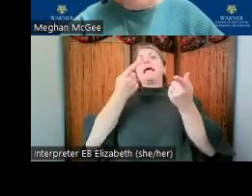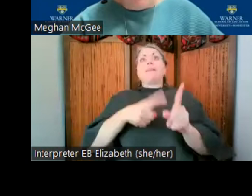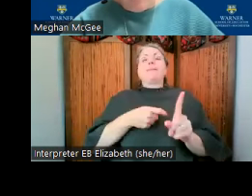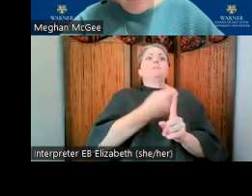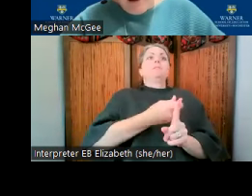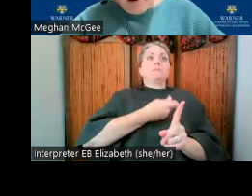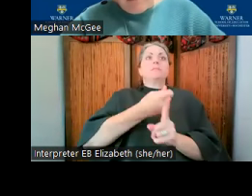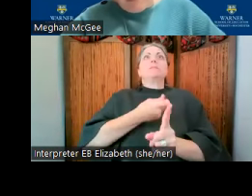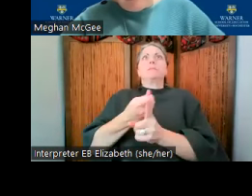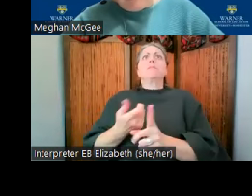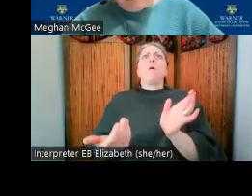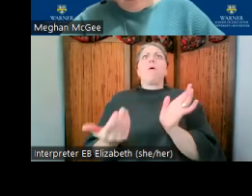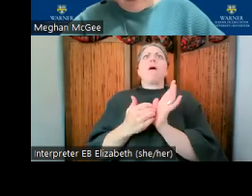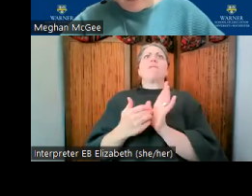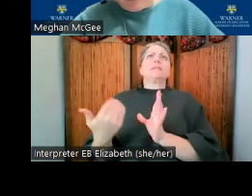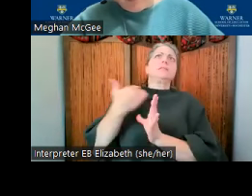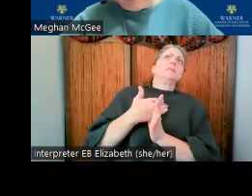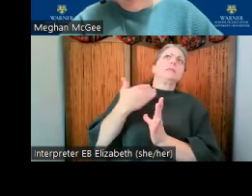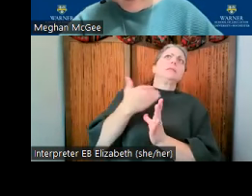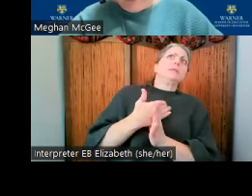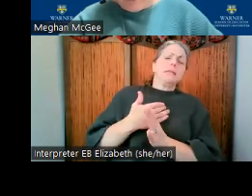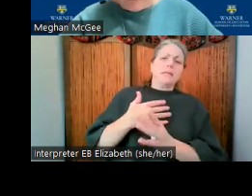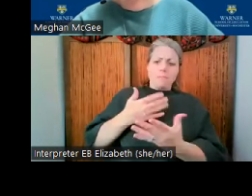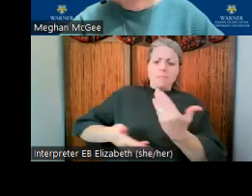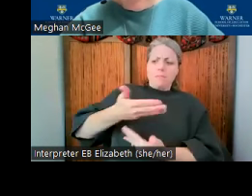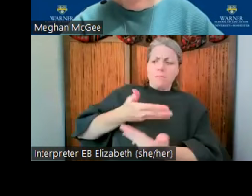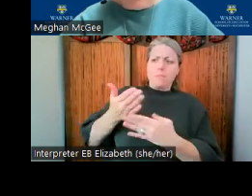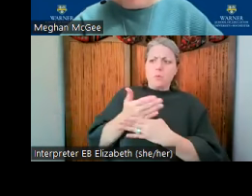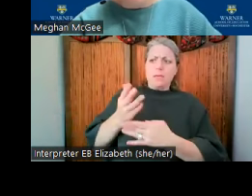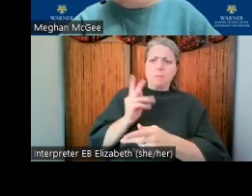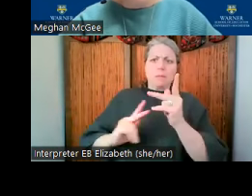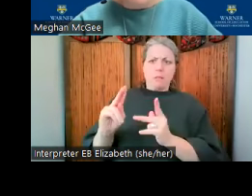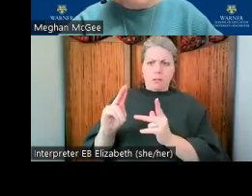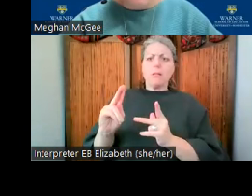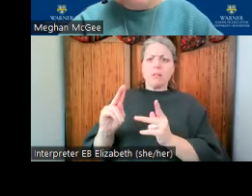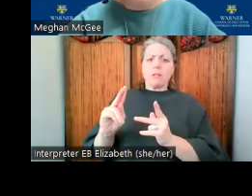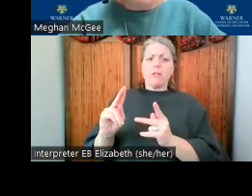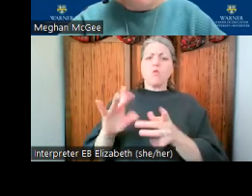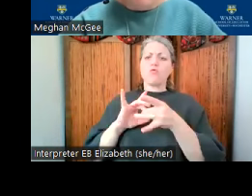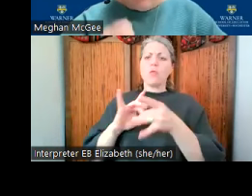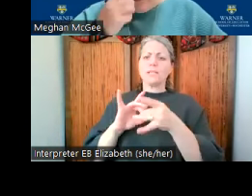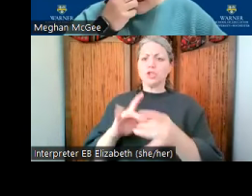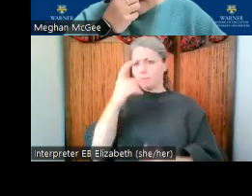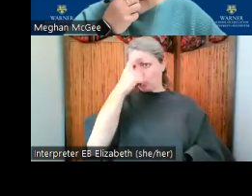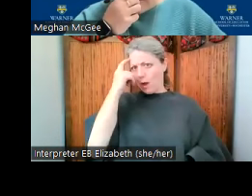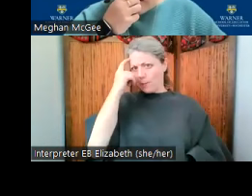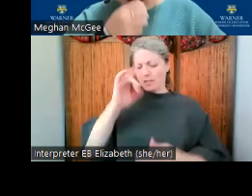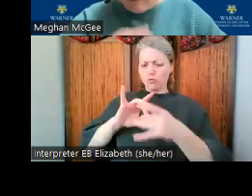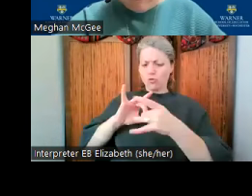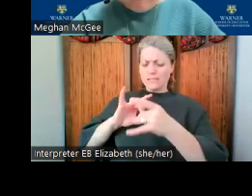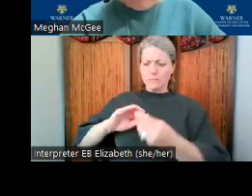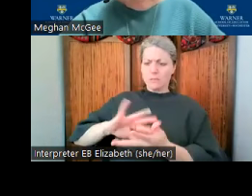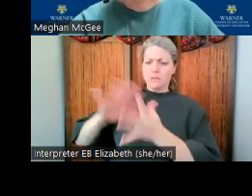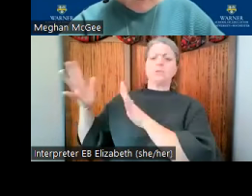invasive or interpersonal nature. So we're really talking about relationships and